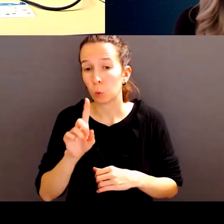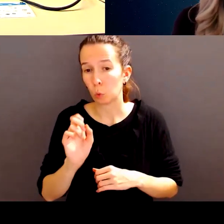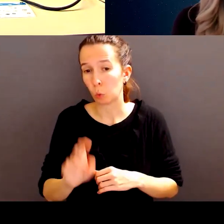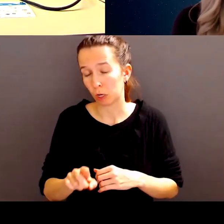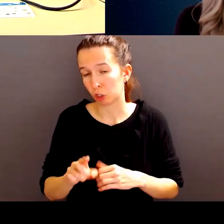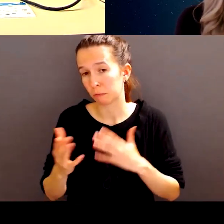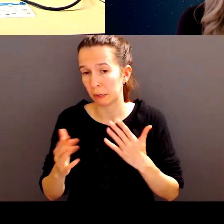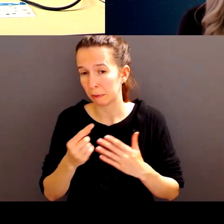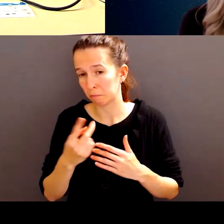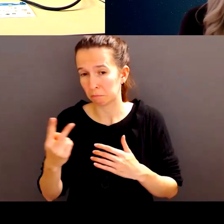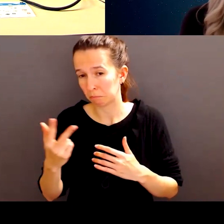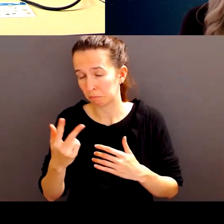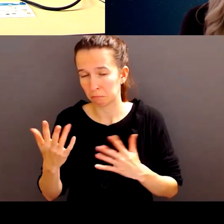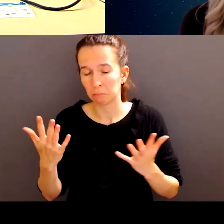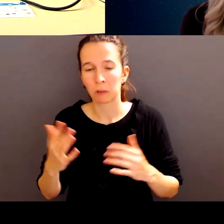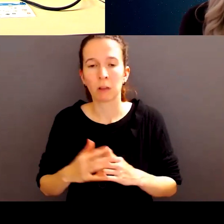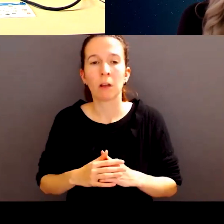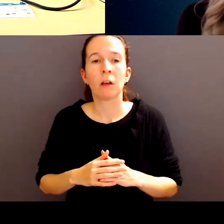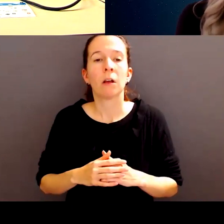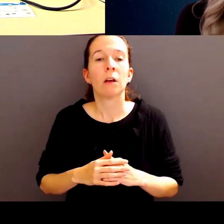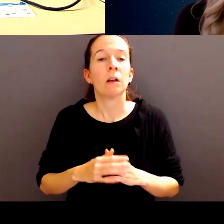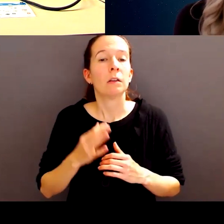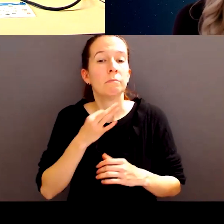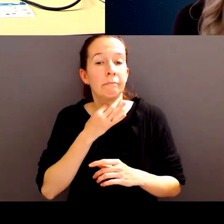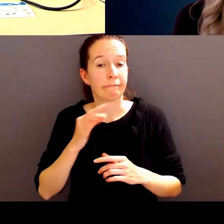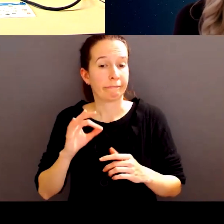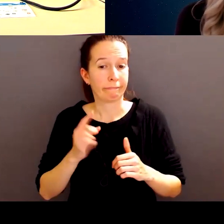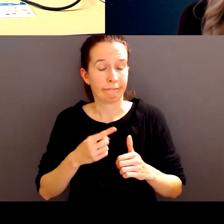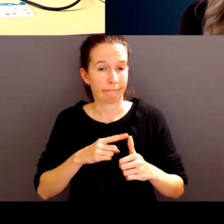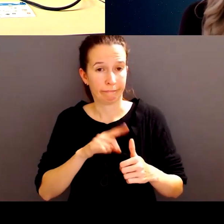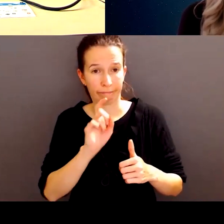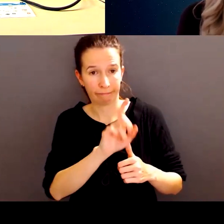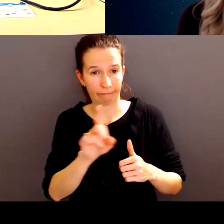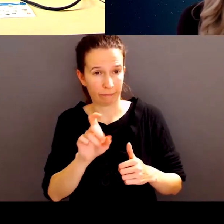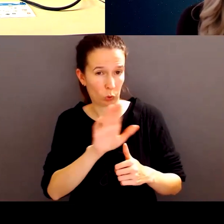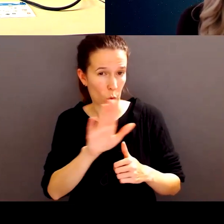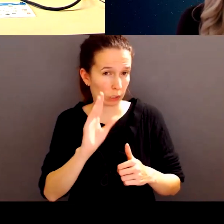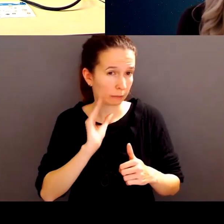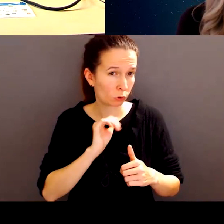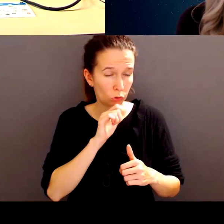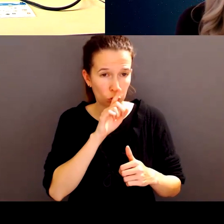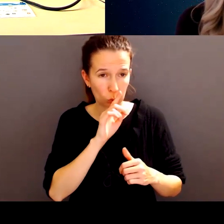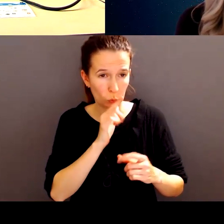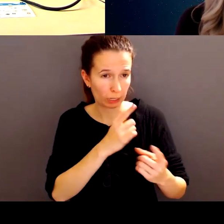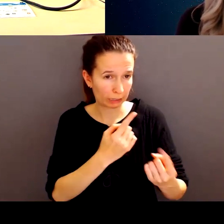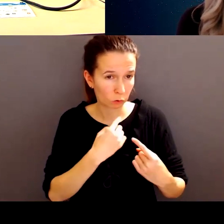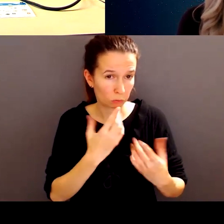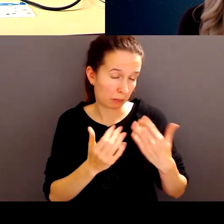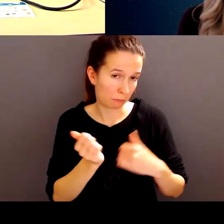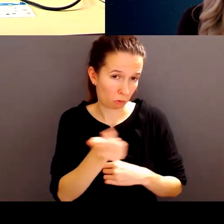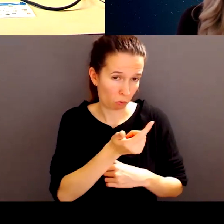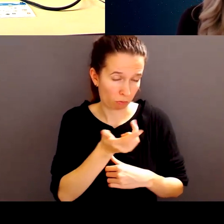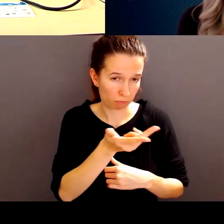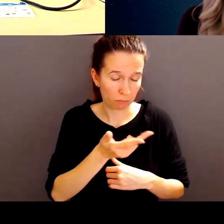can. Wondering from your experiences, I'm not sure who might be able to speak to this best, maybe all of you,